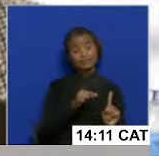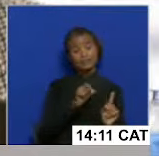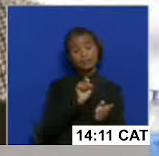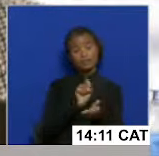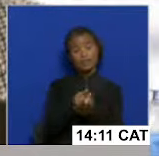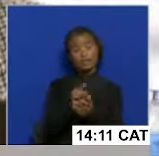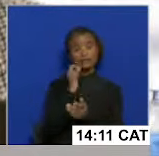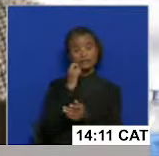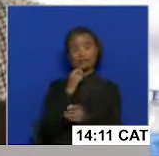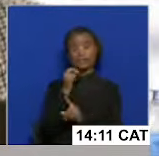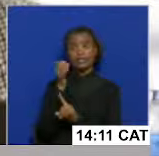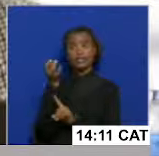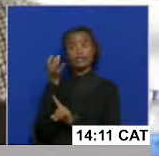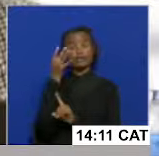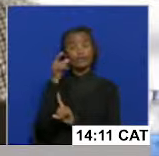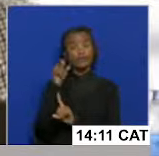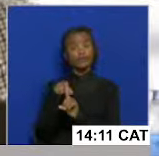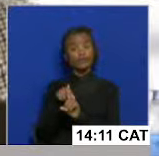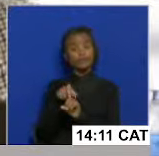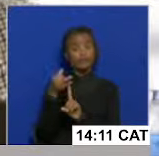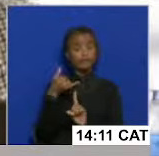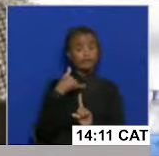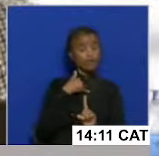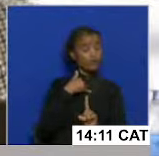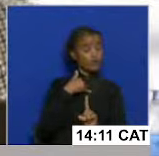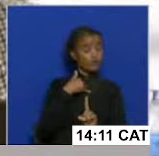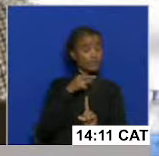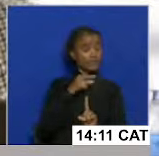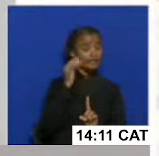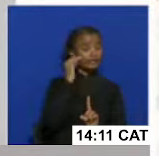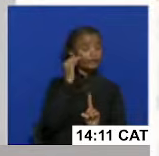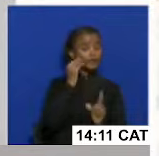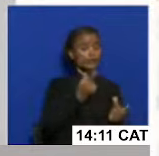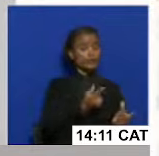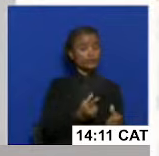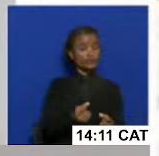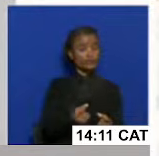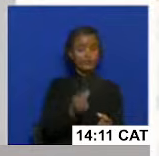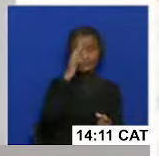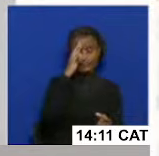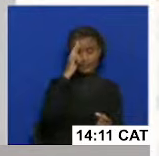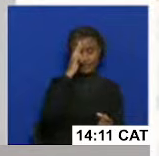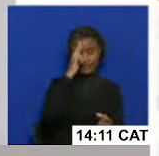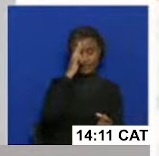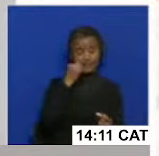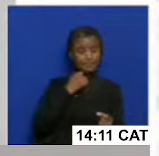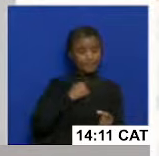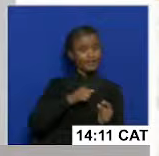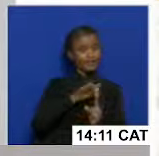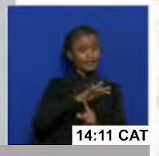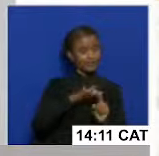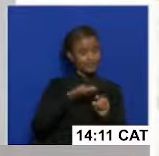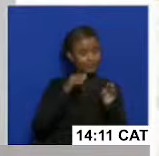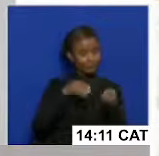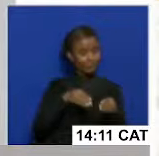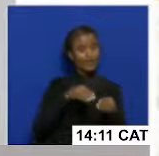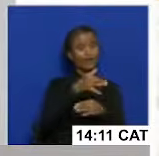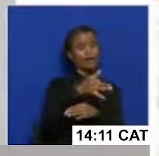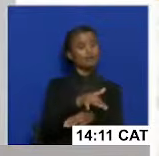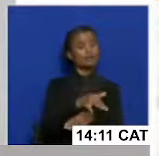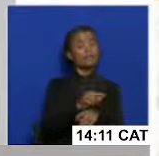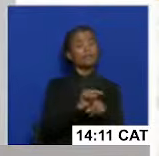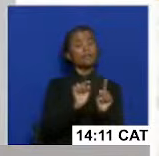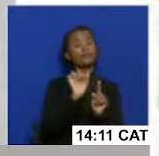on their info, because remember, it's out of my area. But your statement can say that you got the info from an